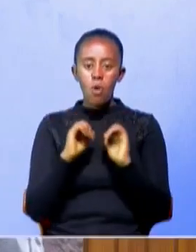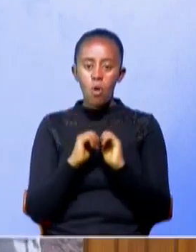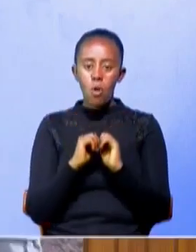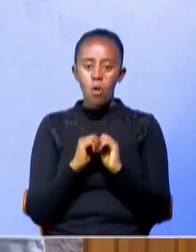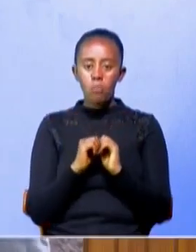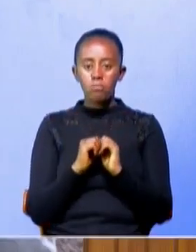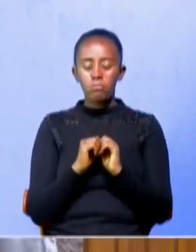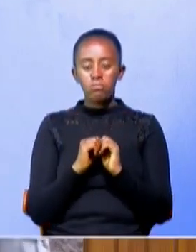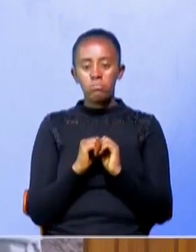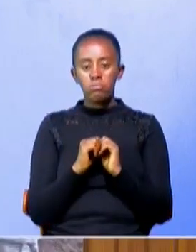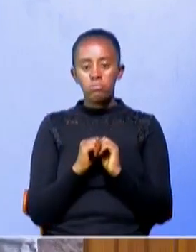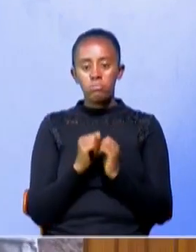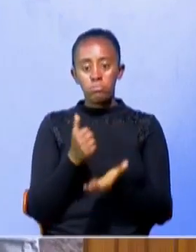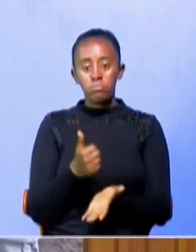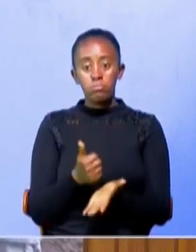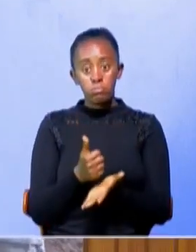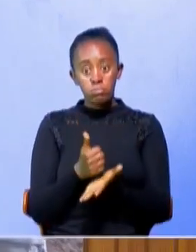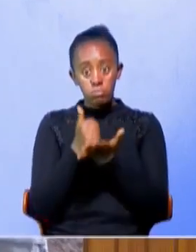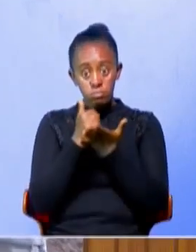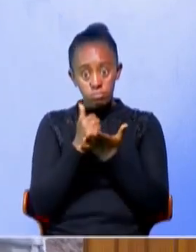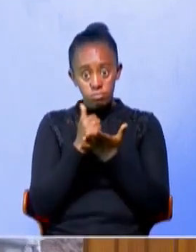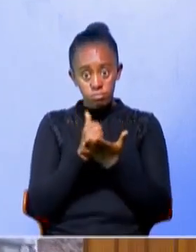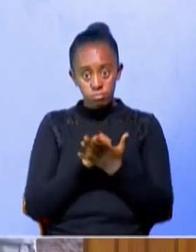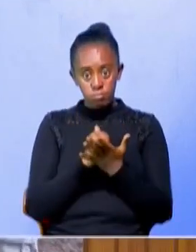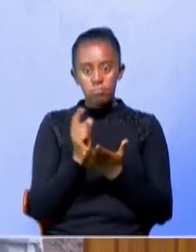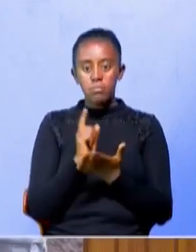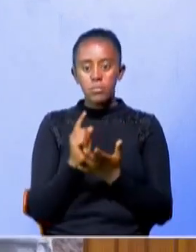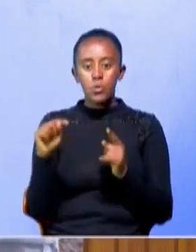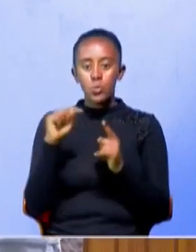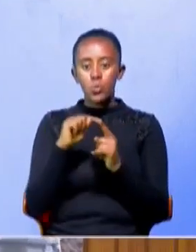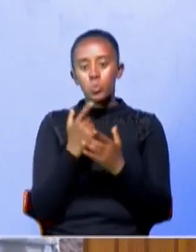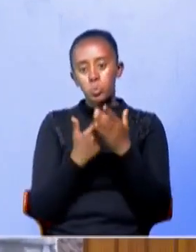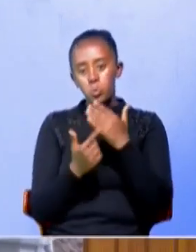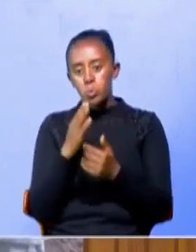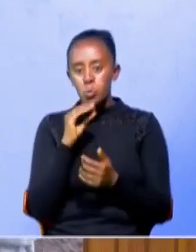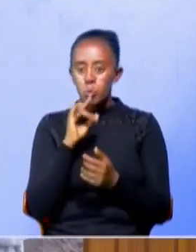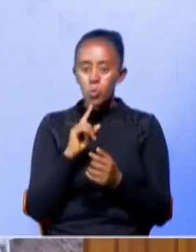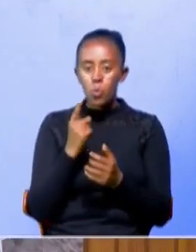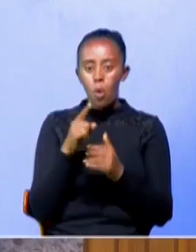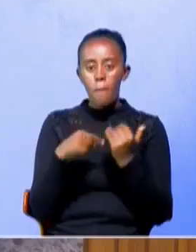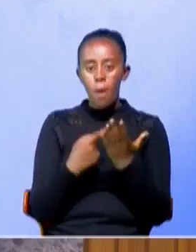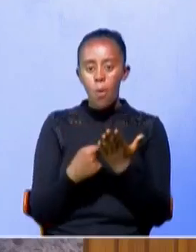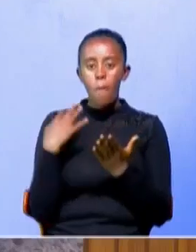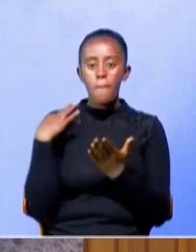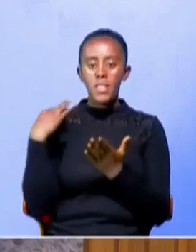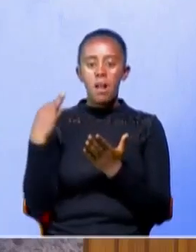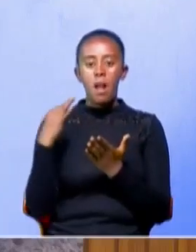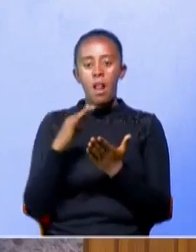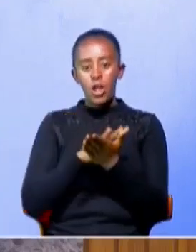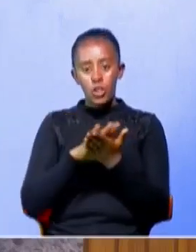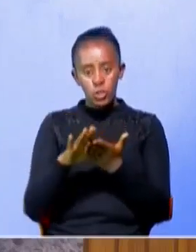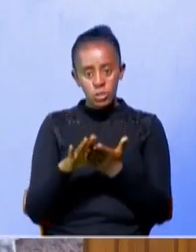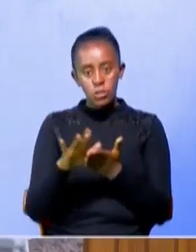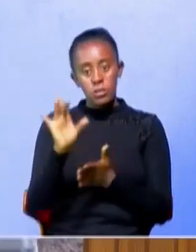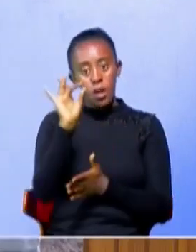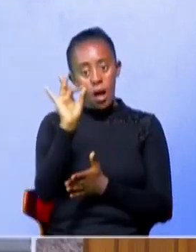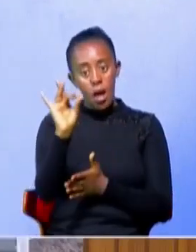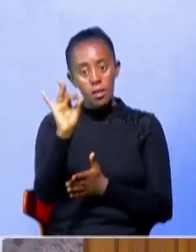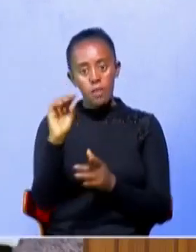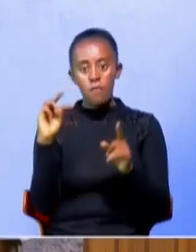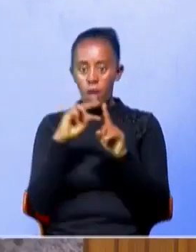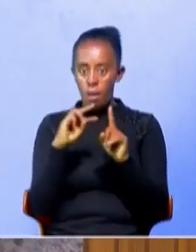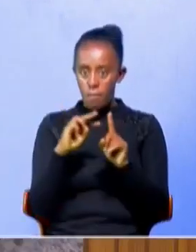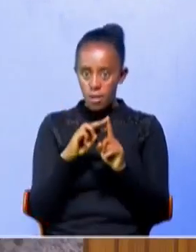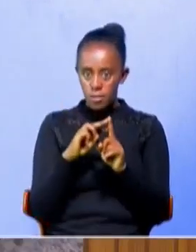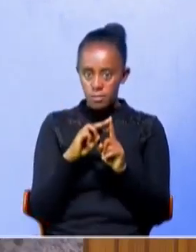helps us to talk about a personal hygiene. I mean that you are rich at 8 vocabularies.